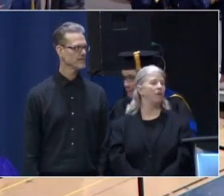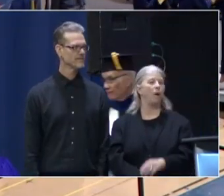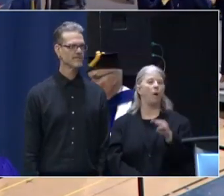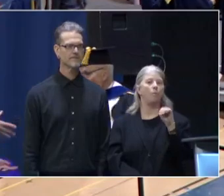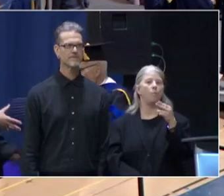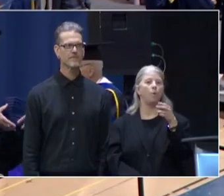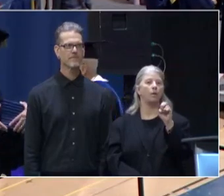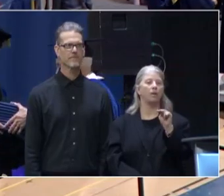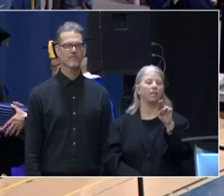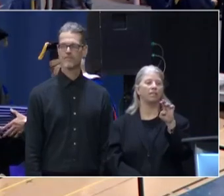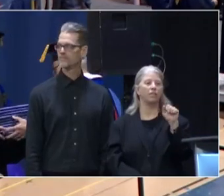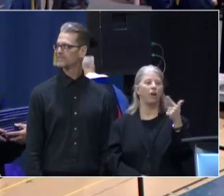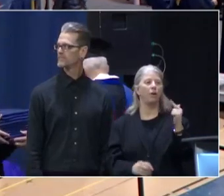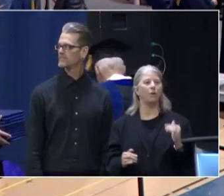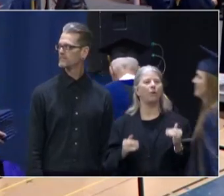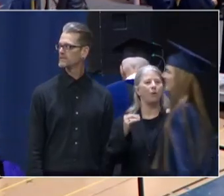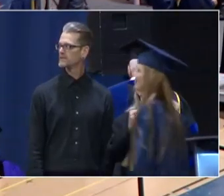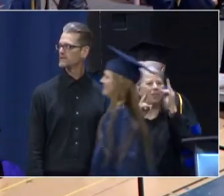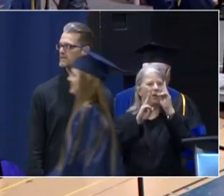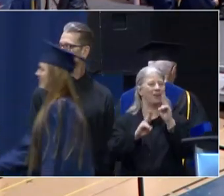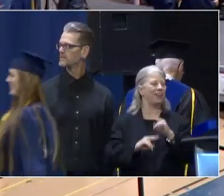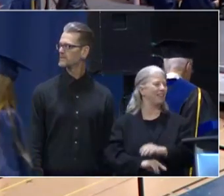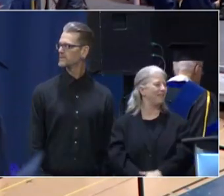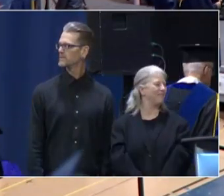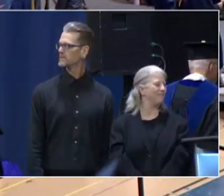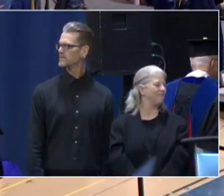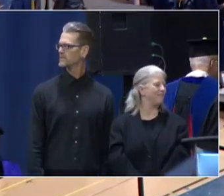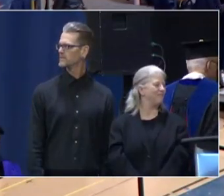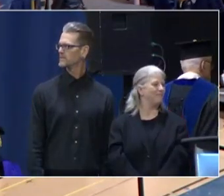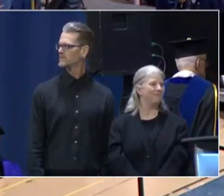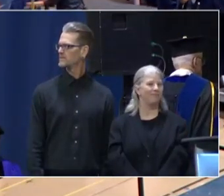Morgan Somm, cum laude.